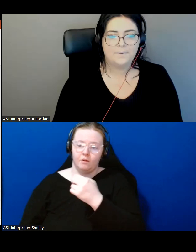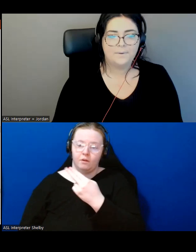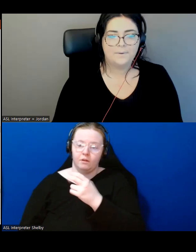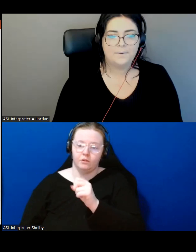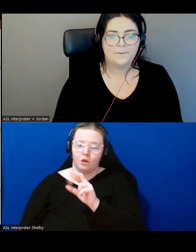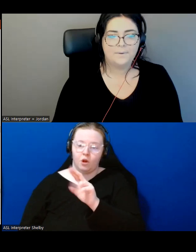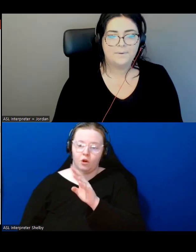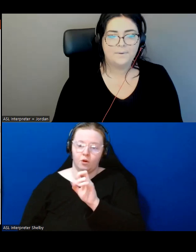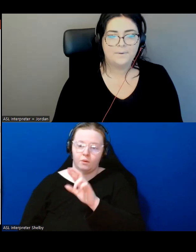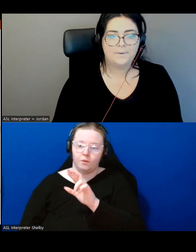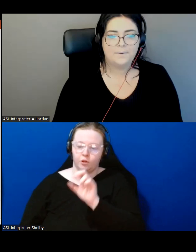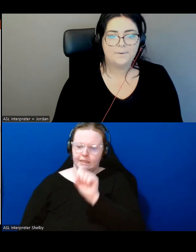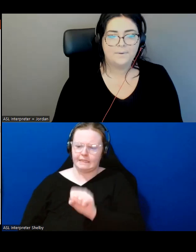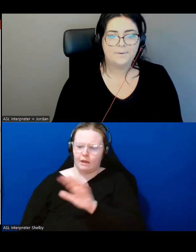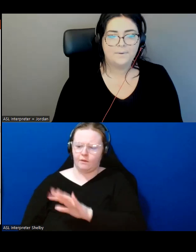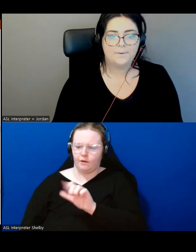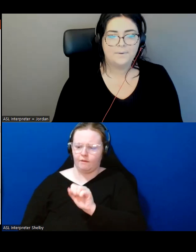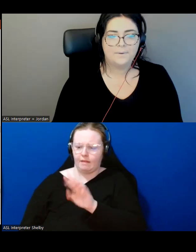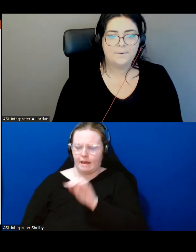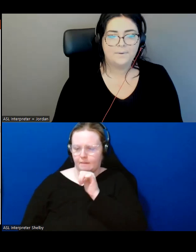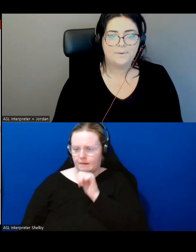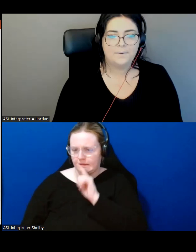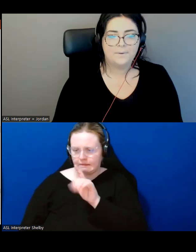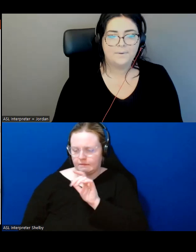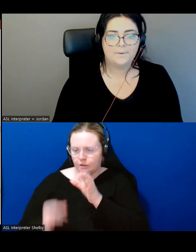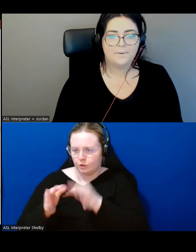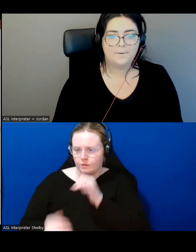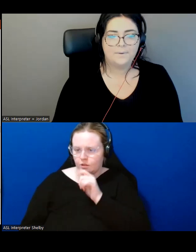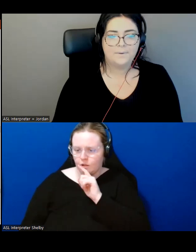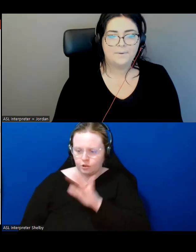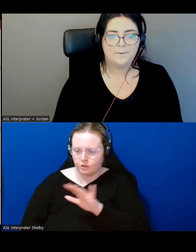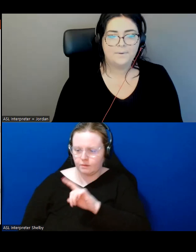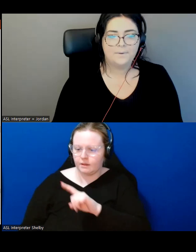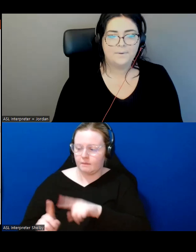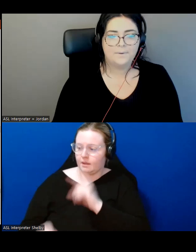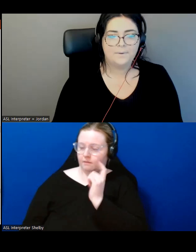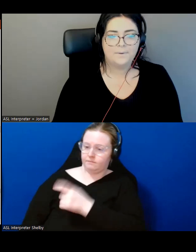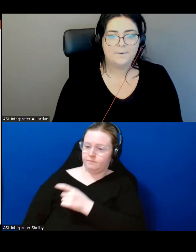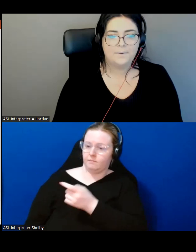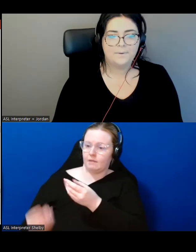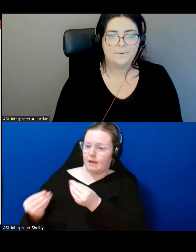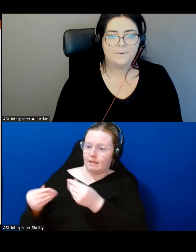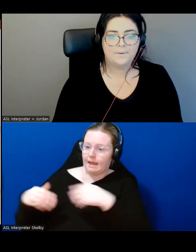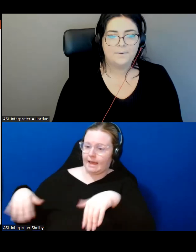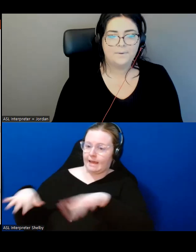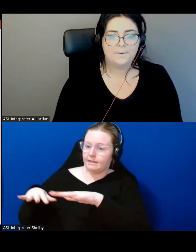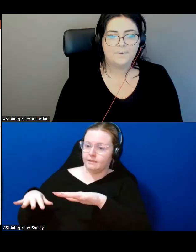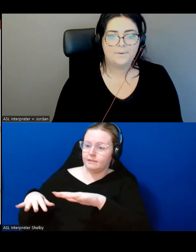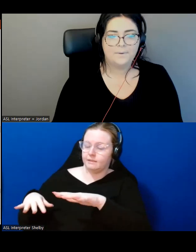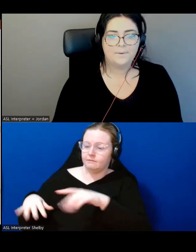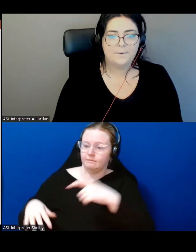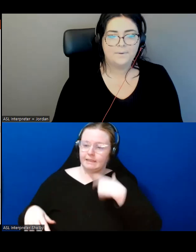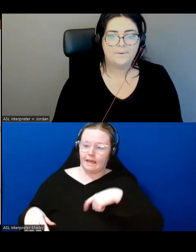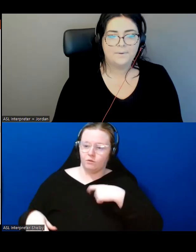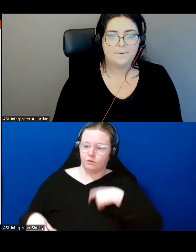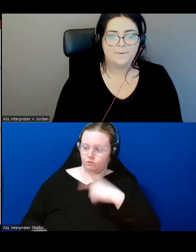Labrador. They were given a patch of land by the town council outside of the town. And